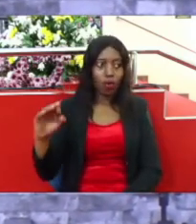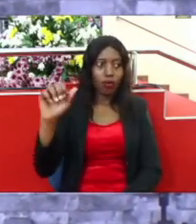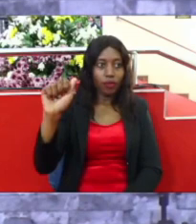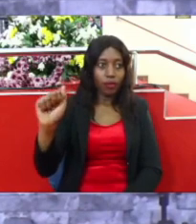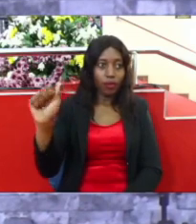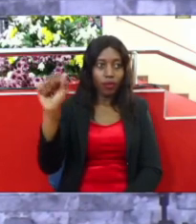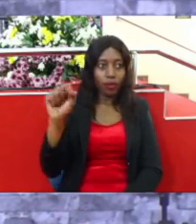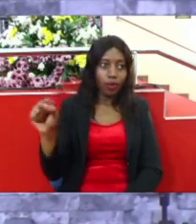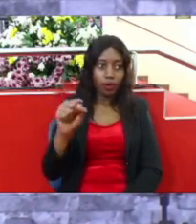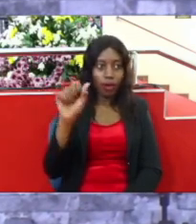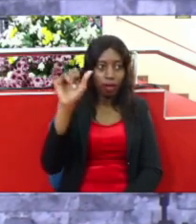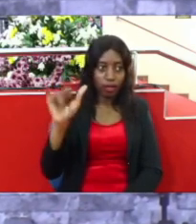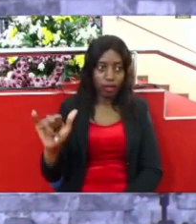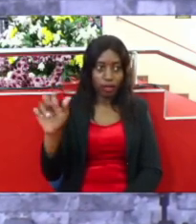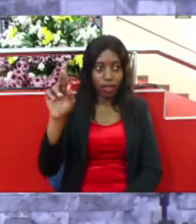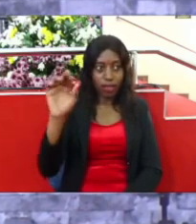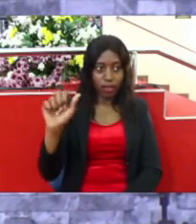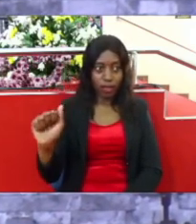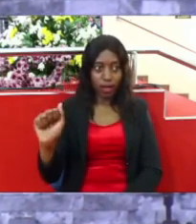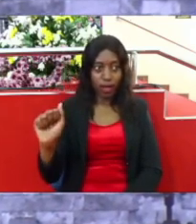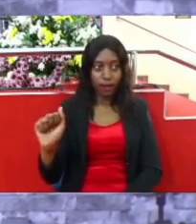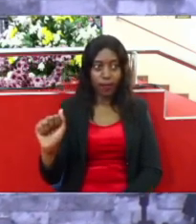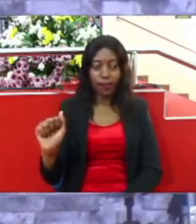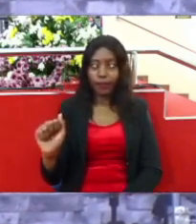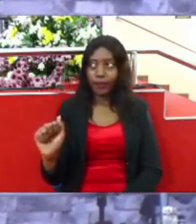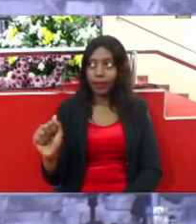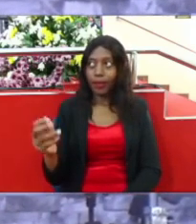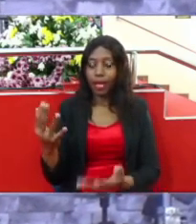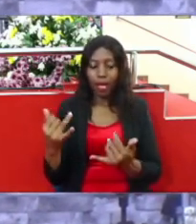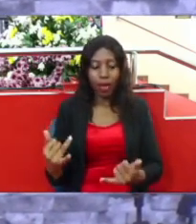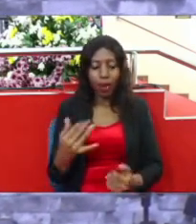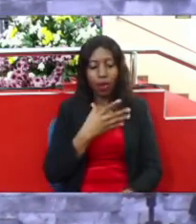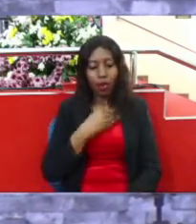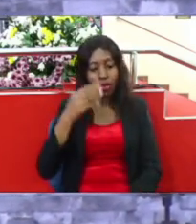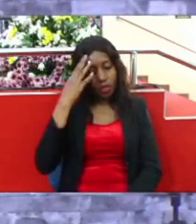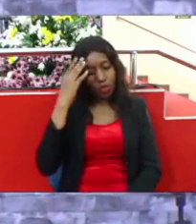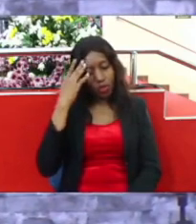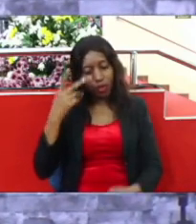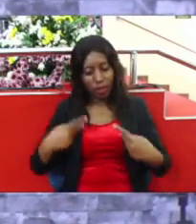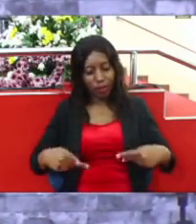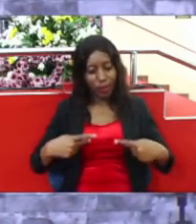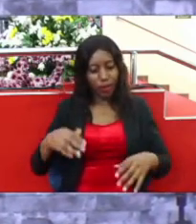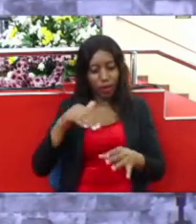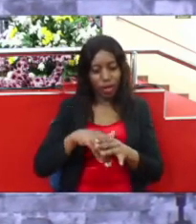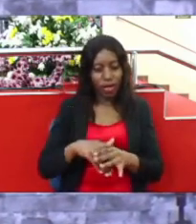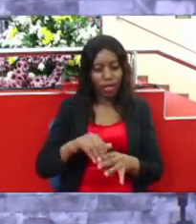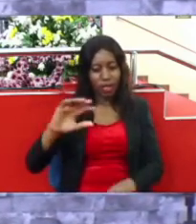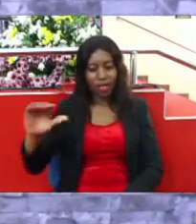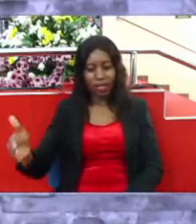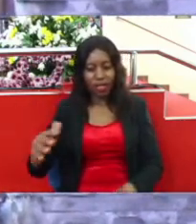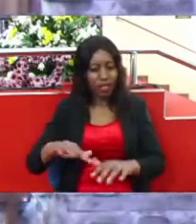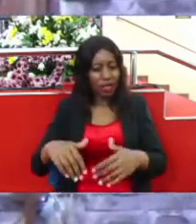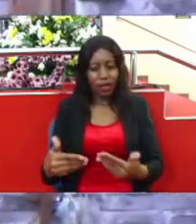Assyria. Now shortly we'll be looking at what kind of a people were in Nineveh. Muda si muda tutaangalia watu ambao walikuwa naishi pale